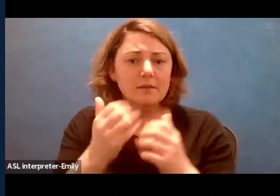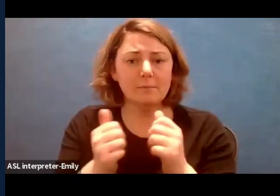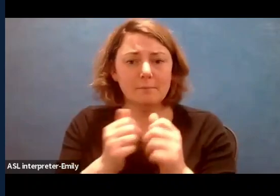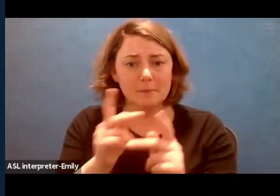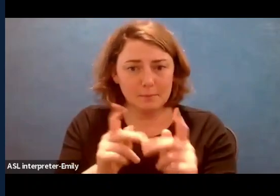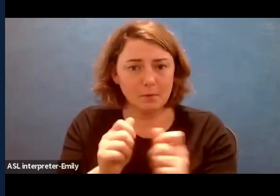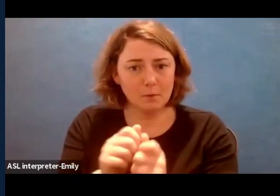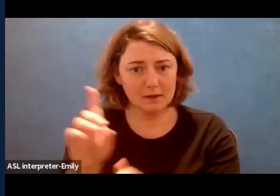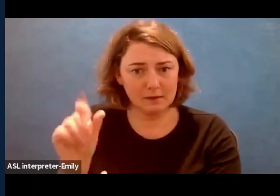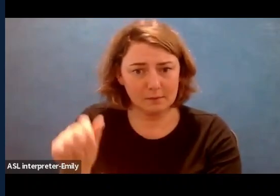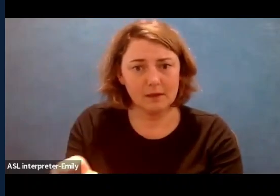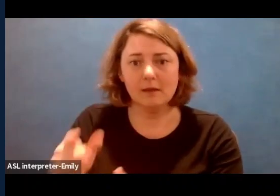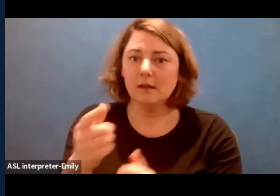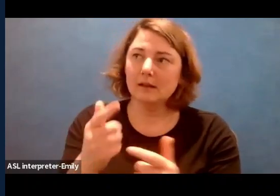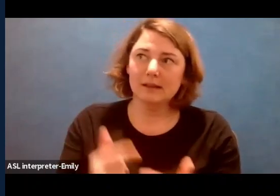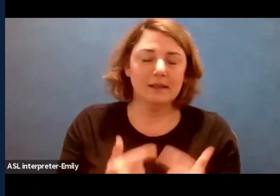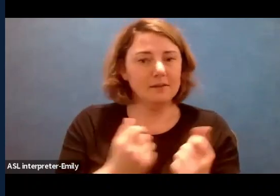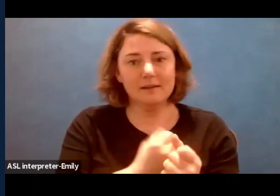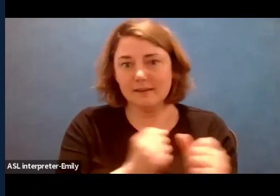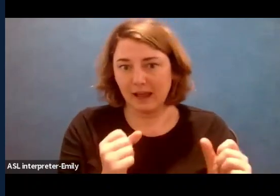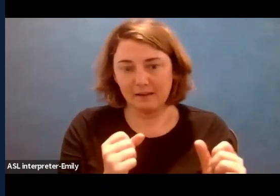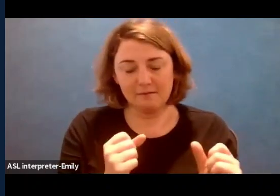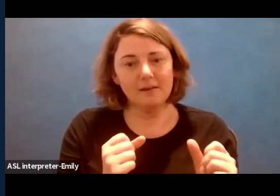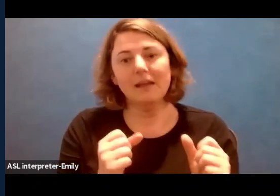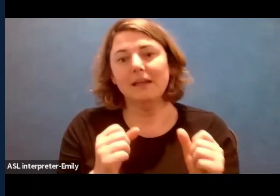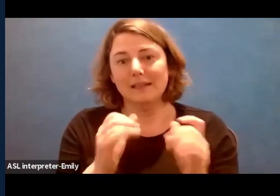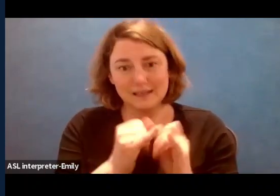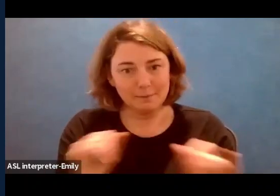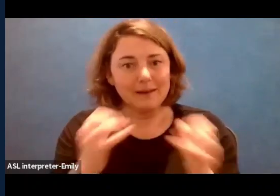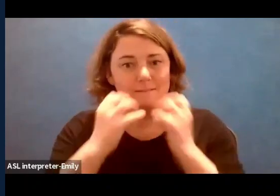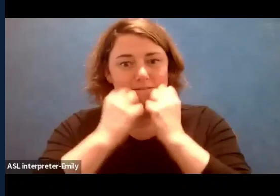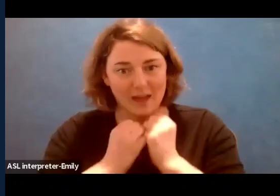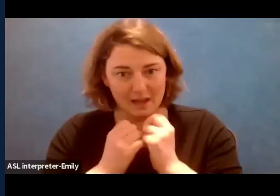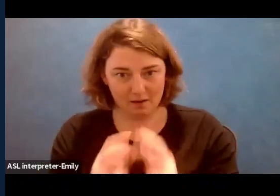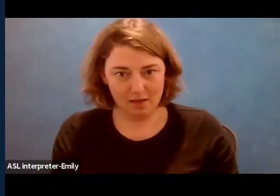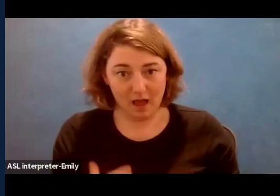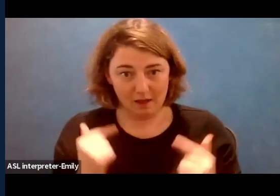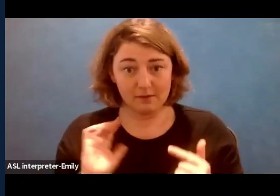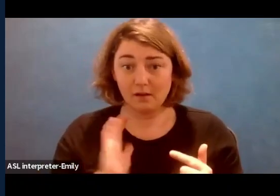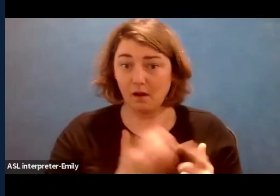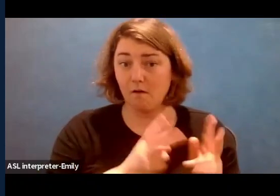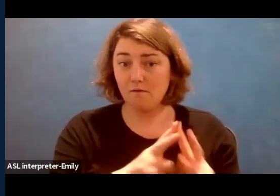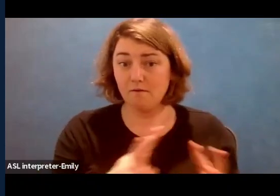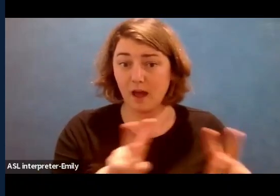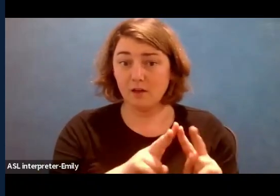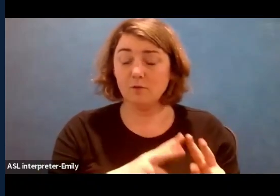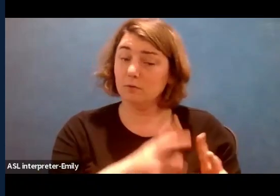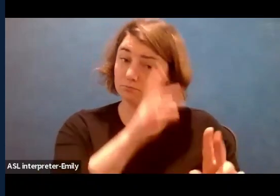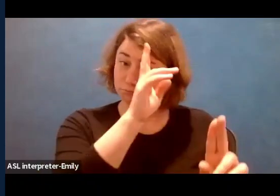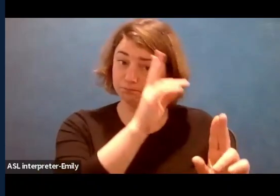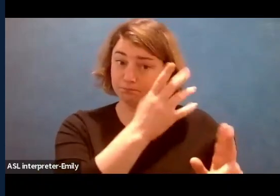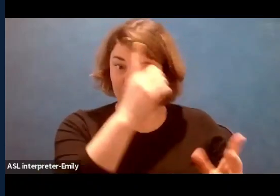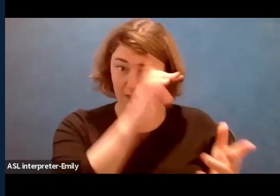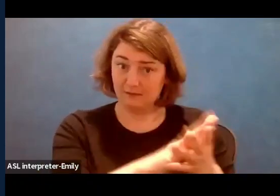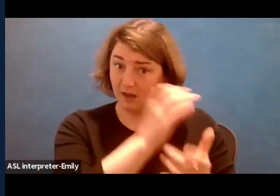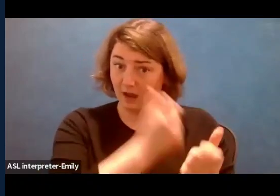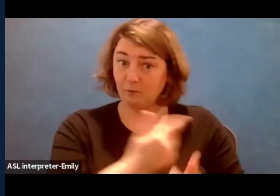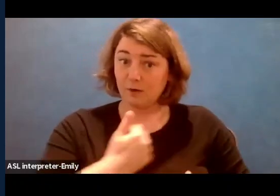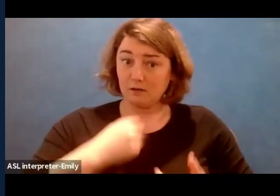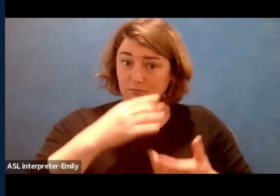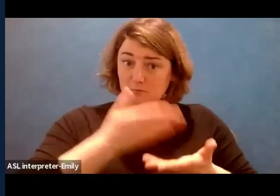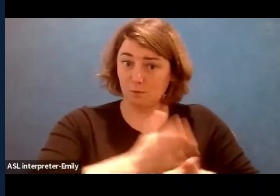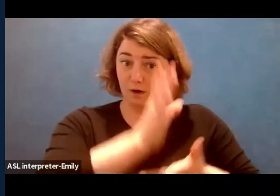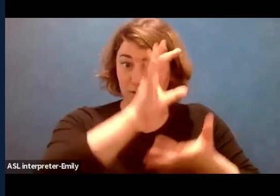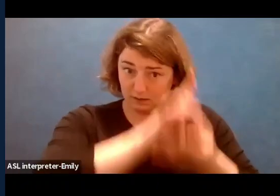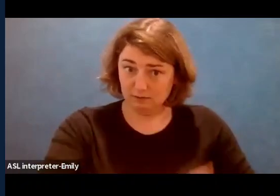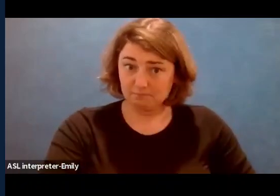disabilities live safe, independent, and vital lives. Our value statement: we believe in the dignity of all human lives.